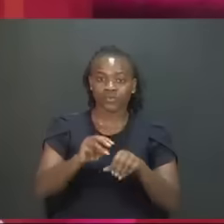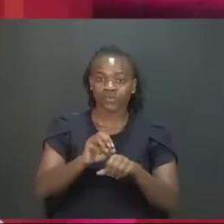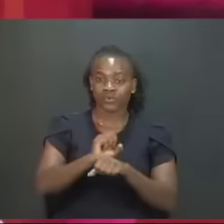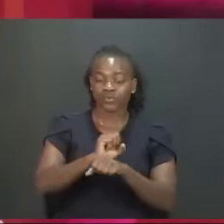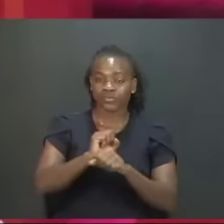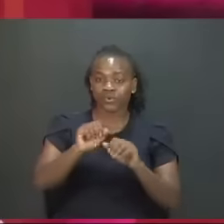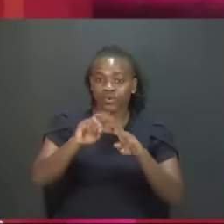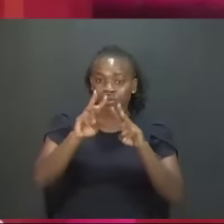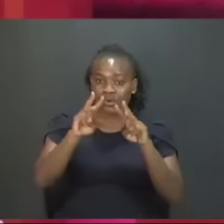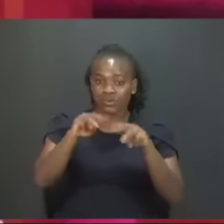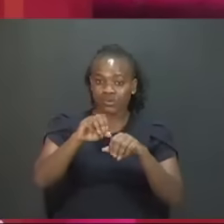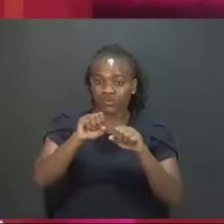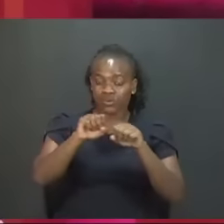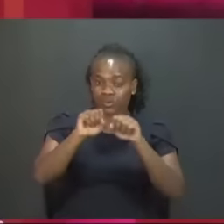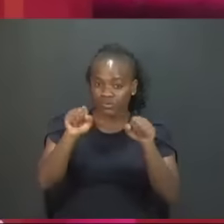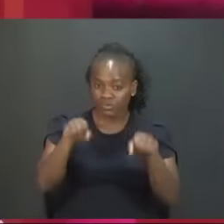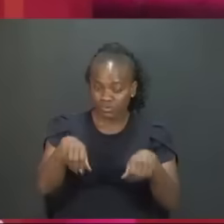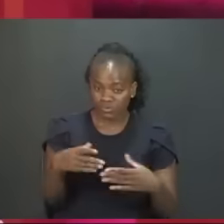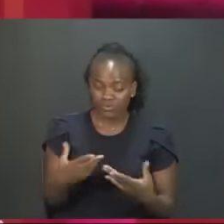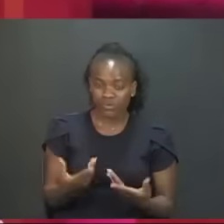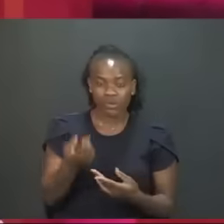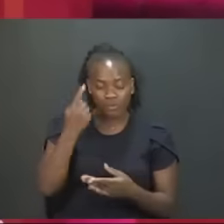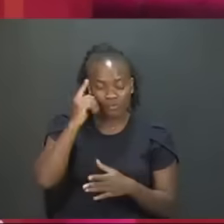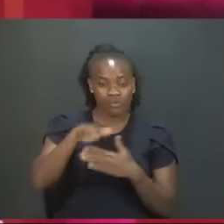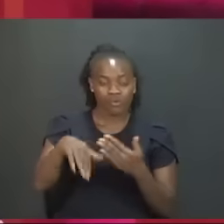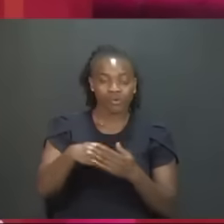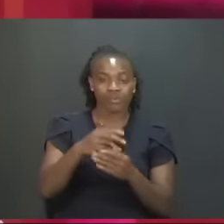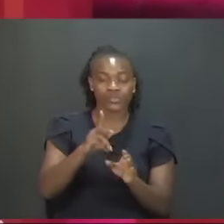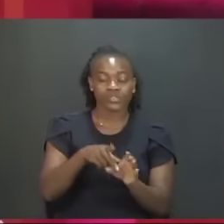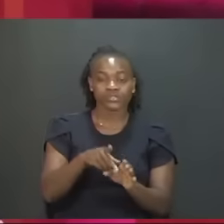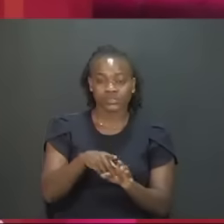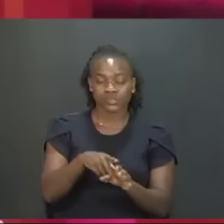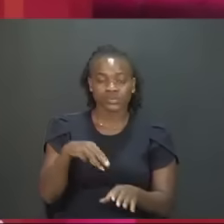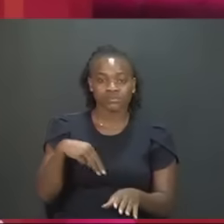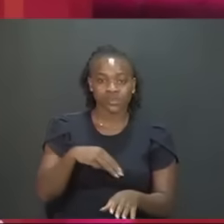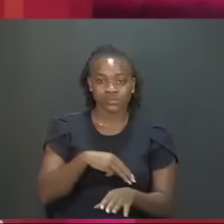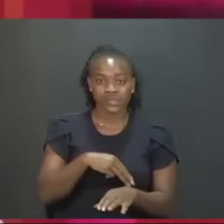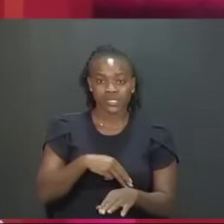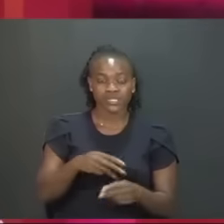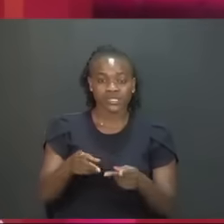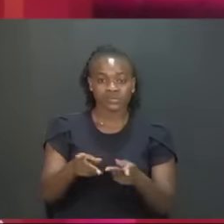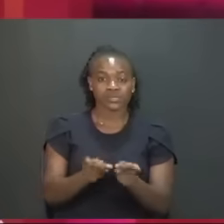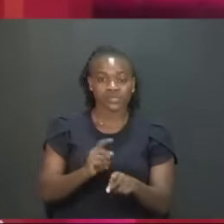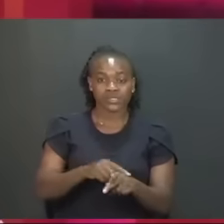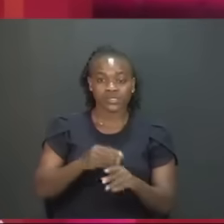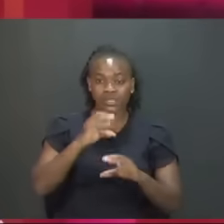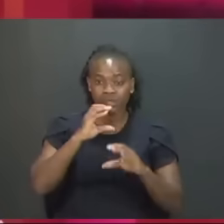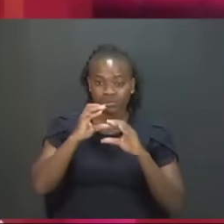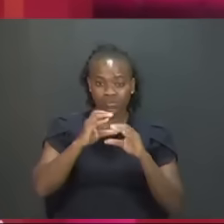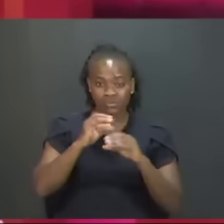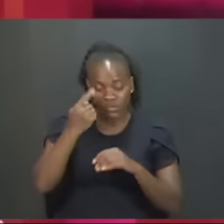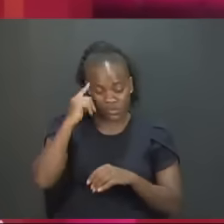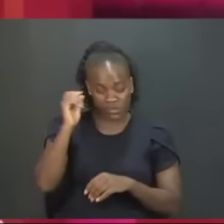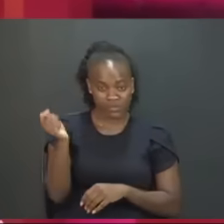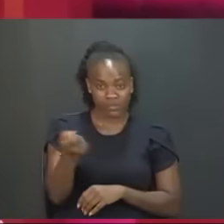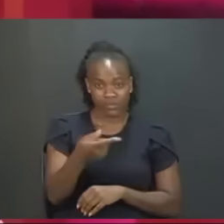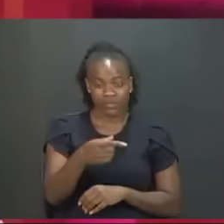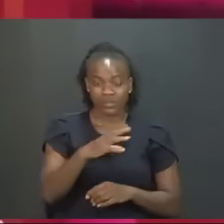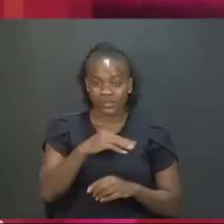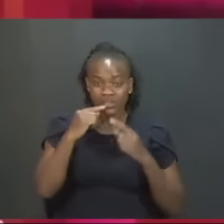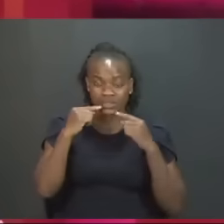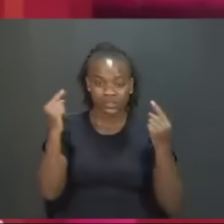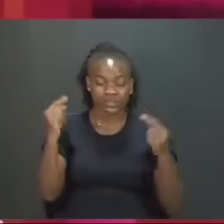for the participation of all members of Parliament. The venue and time will be communicated in due course. Mr. Speaker, in accordance with